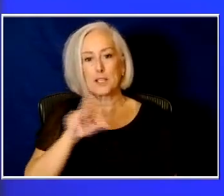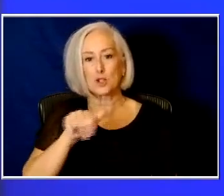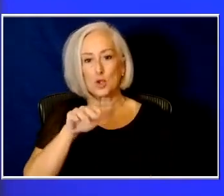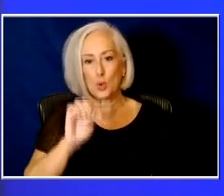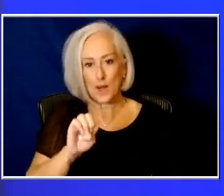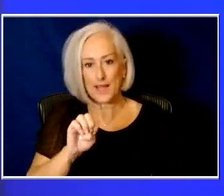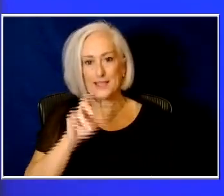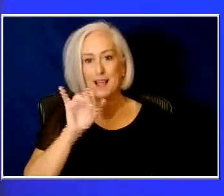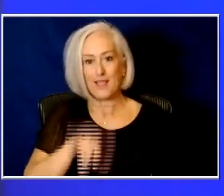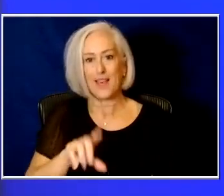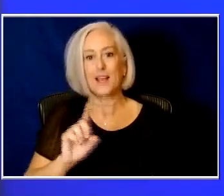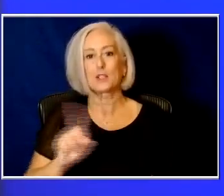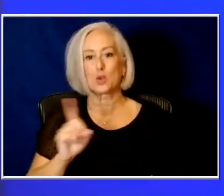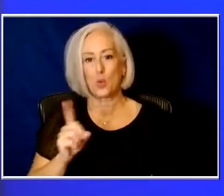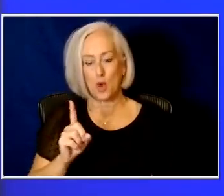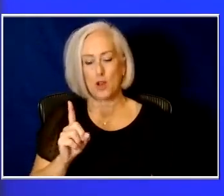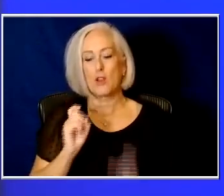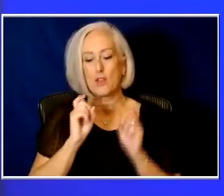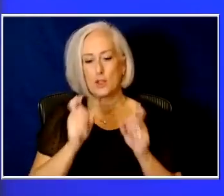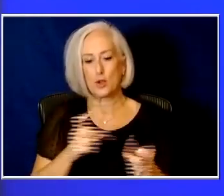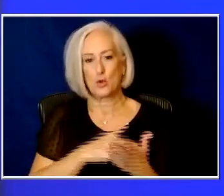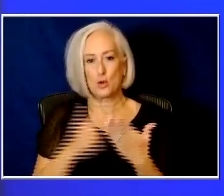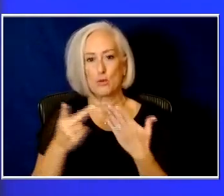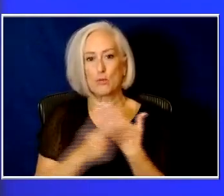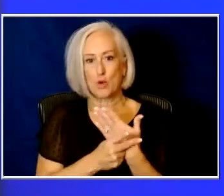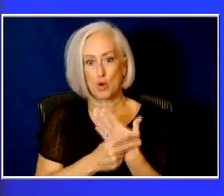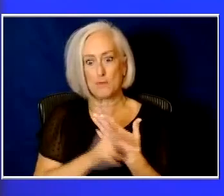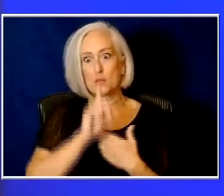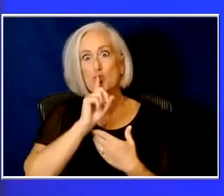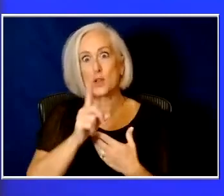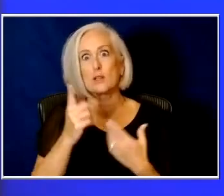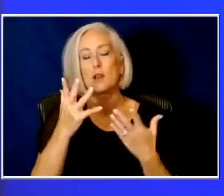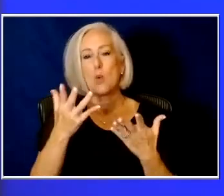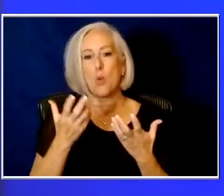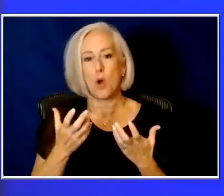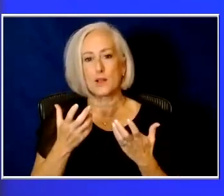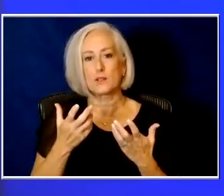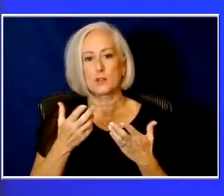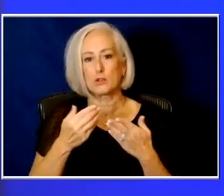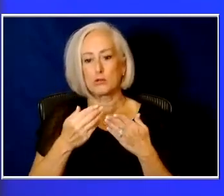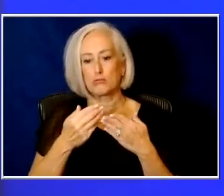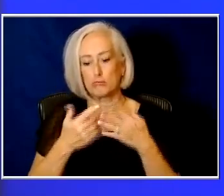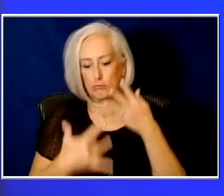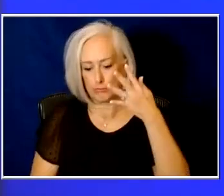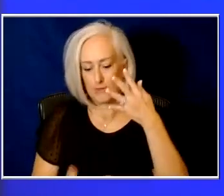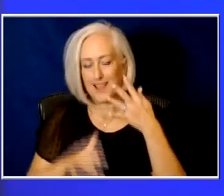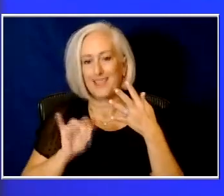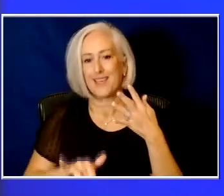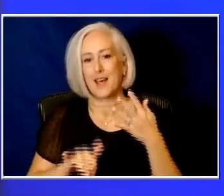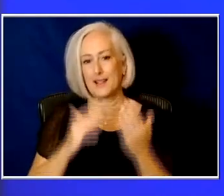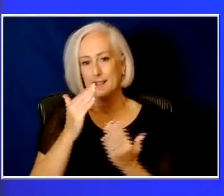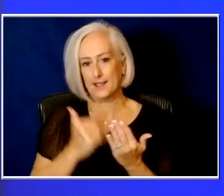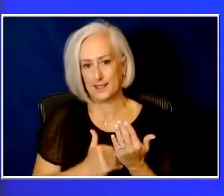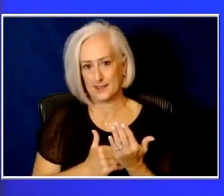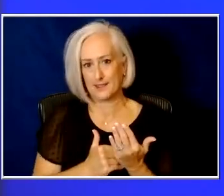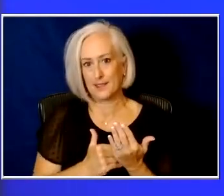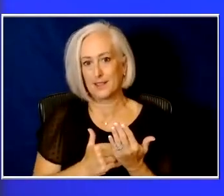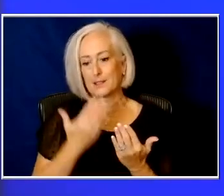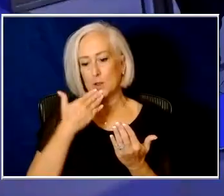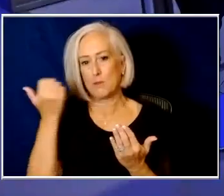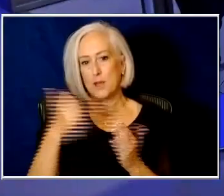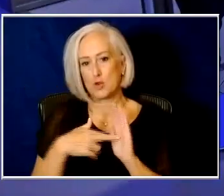the National Marrow Donor Program, the Be the Match, is looking to get those people on the registry so we have a better representation for our